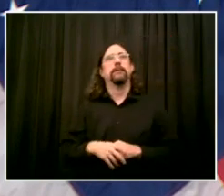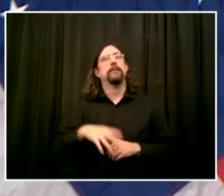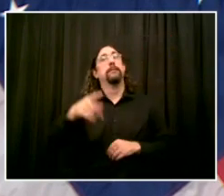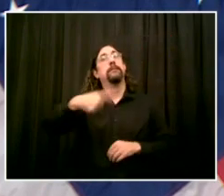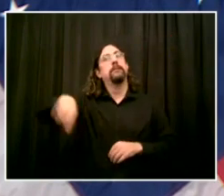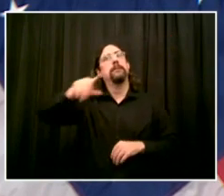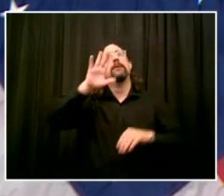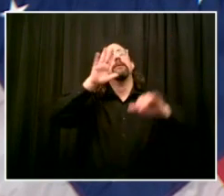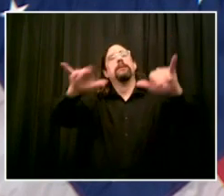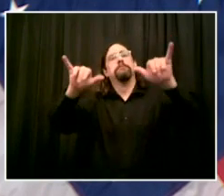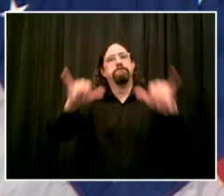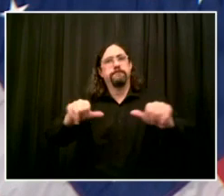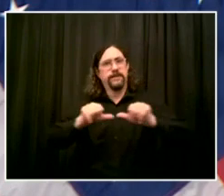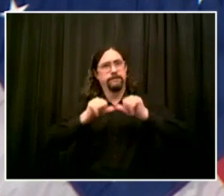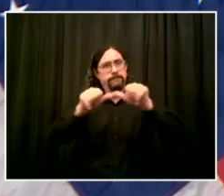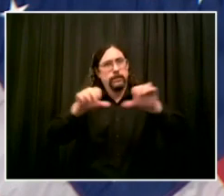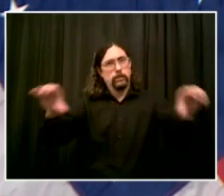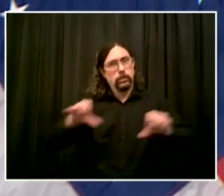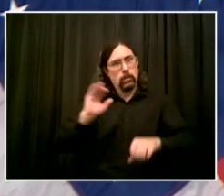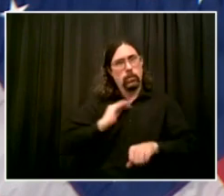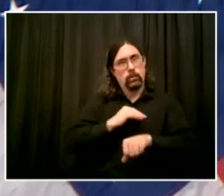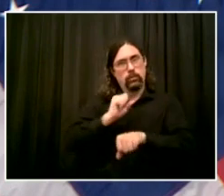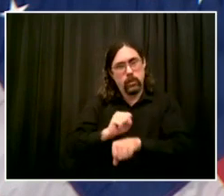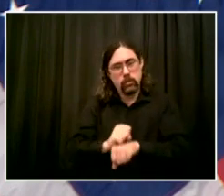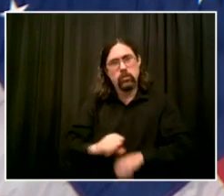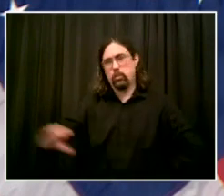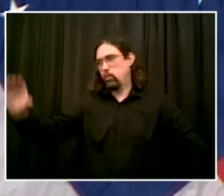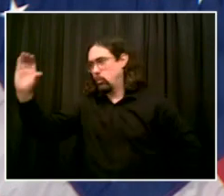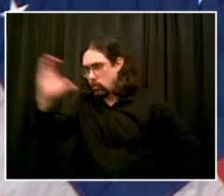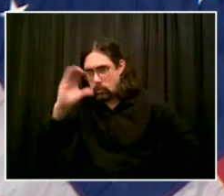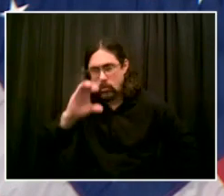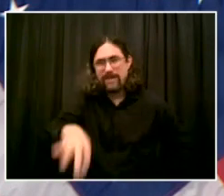when you look at the state of